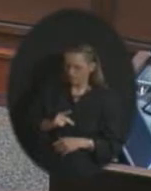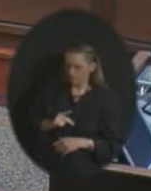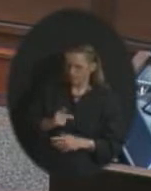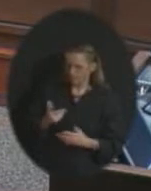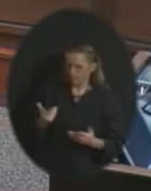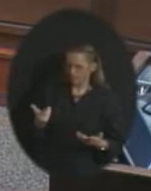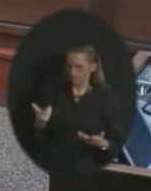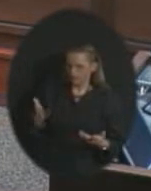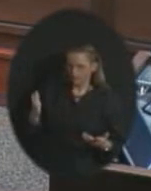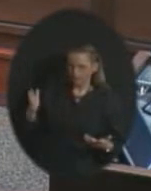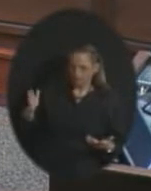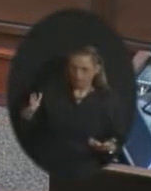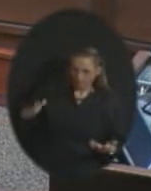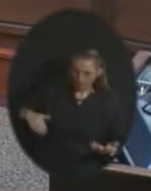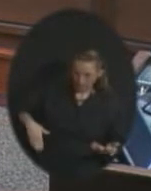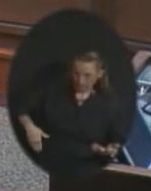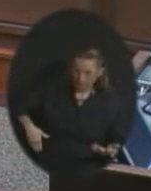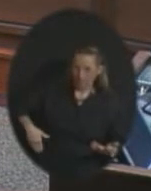9:05.